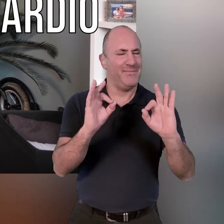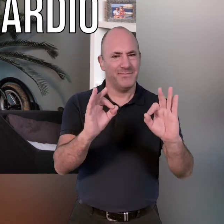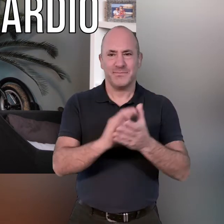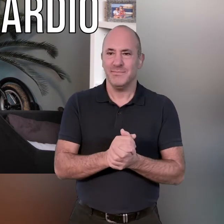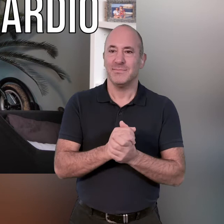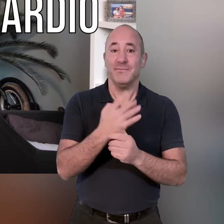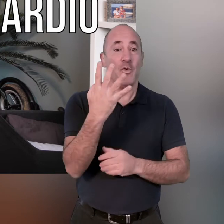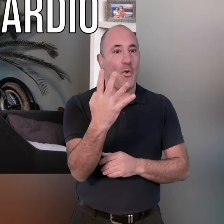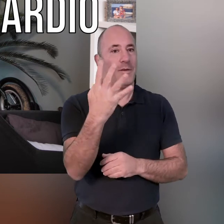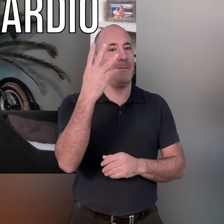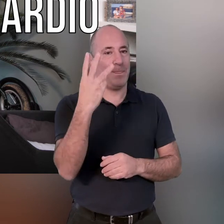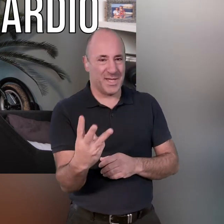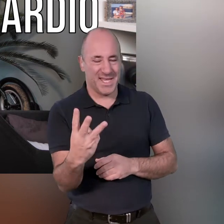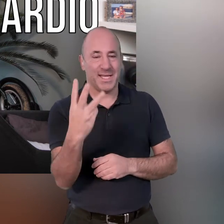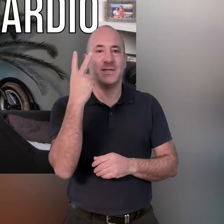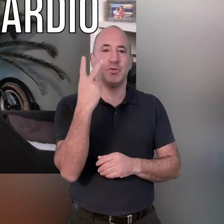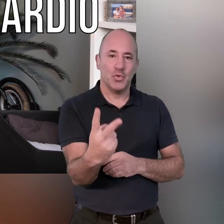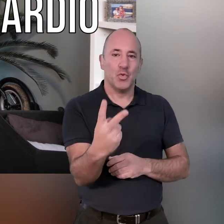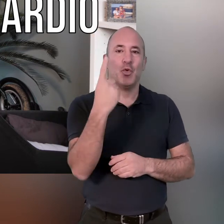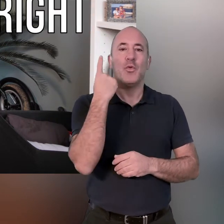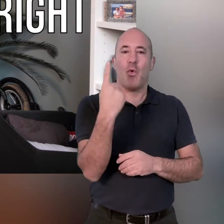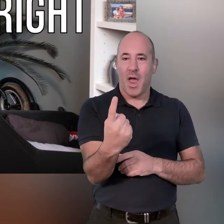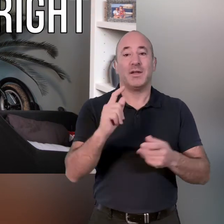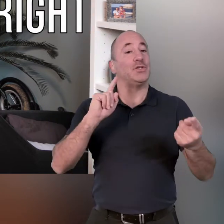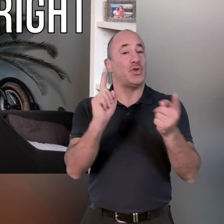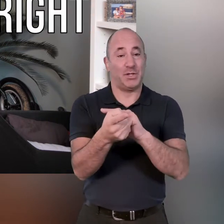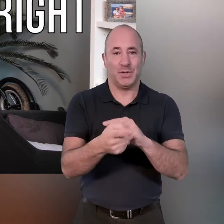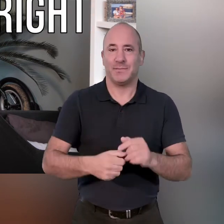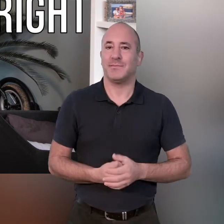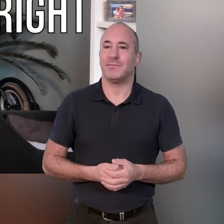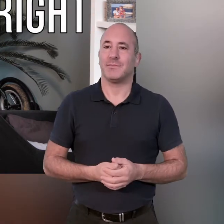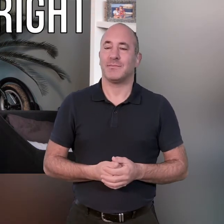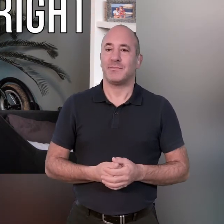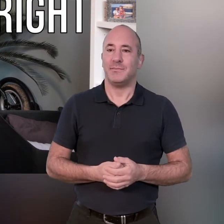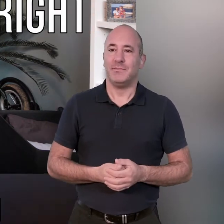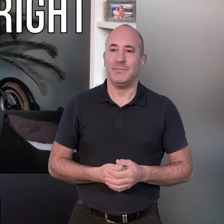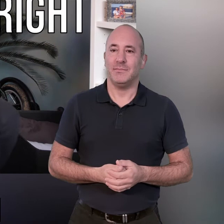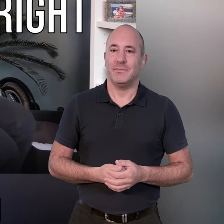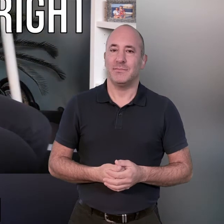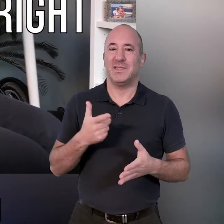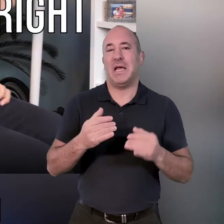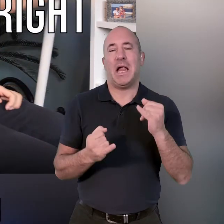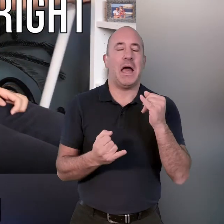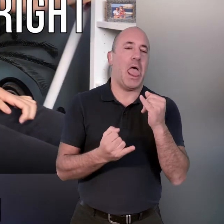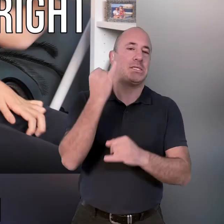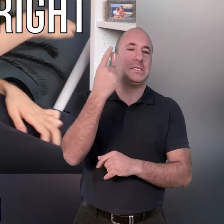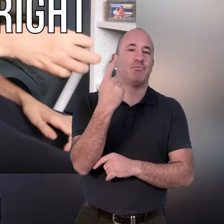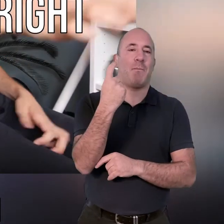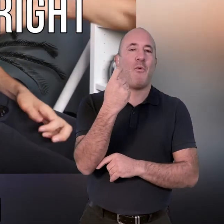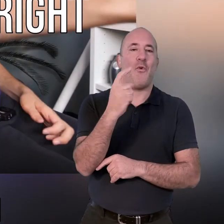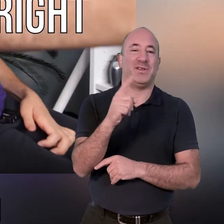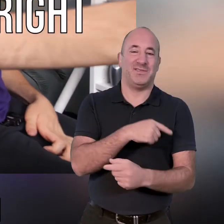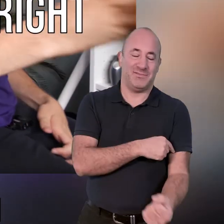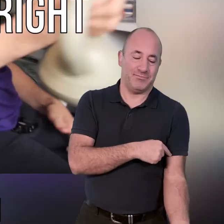Excellent. 4, 3, 2, 1. Changing. So for the last time now, doing